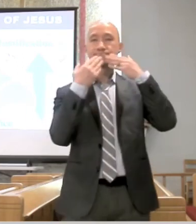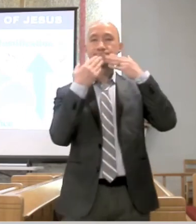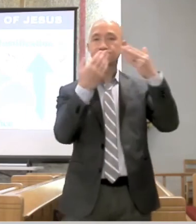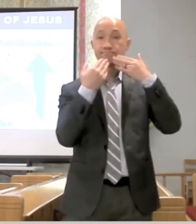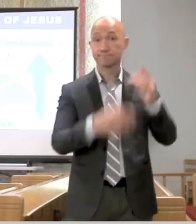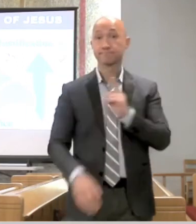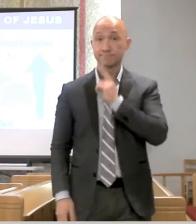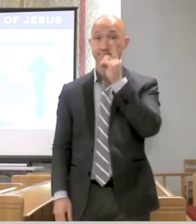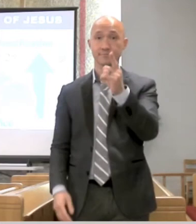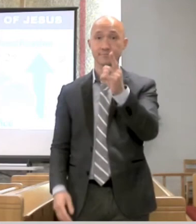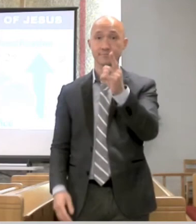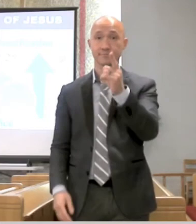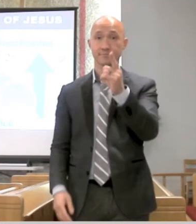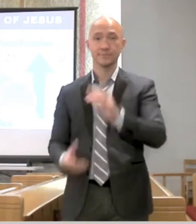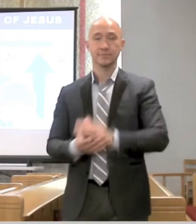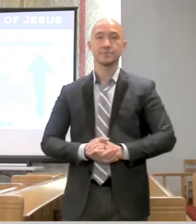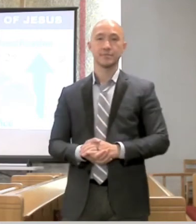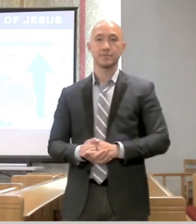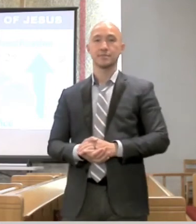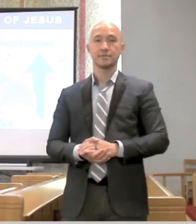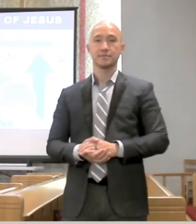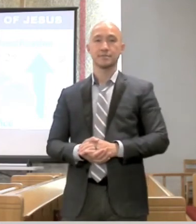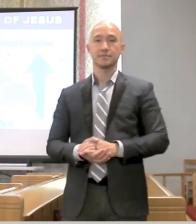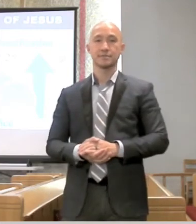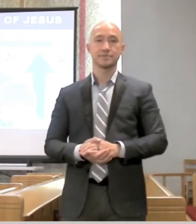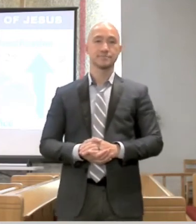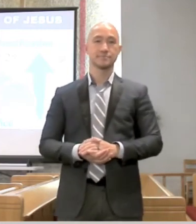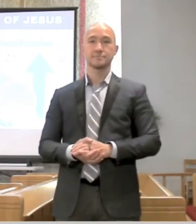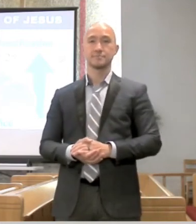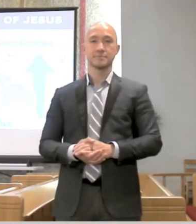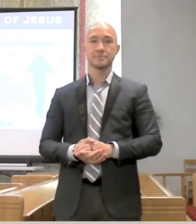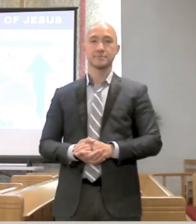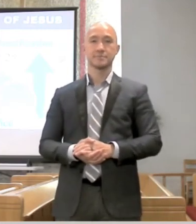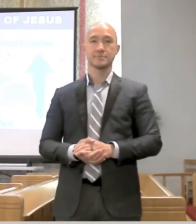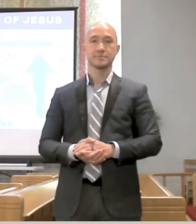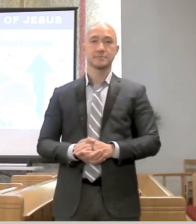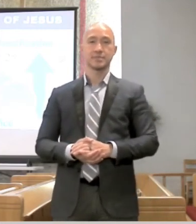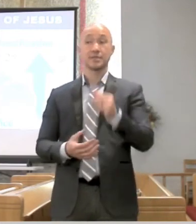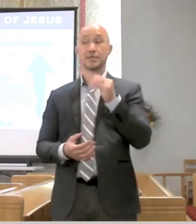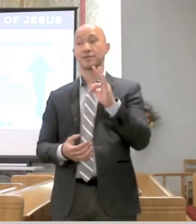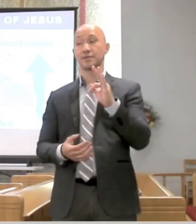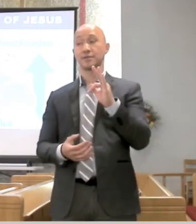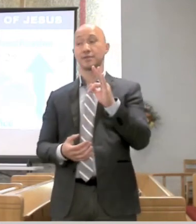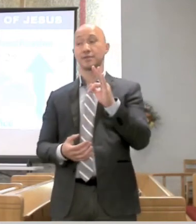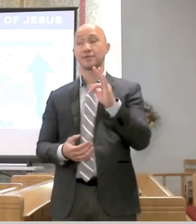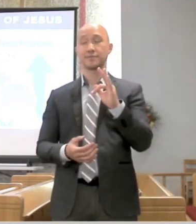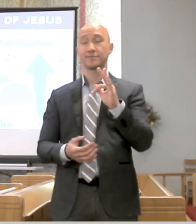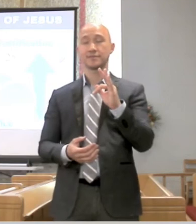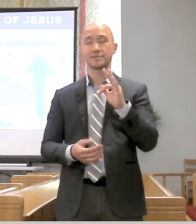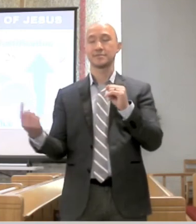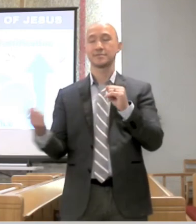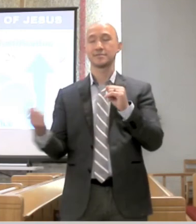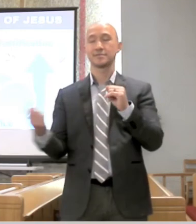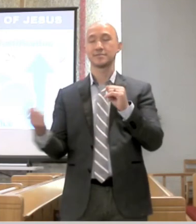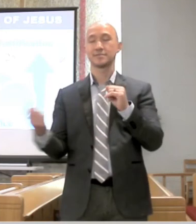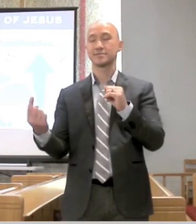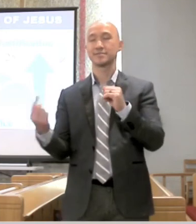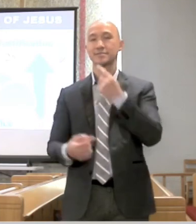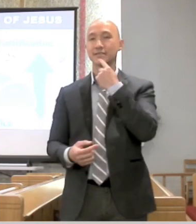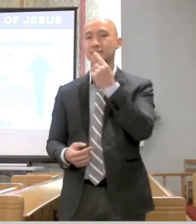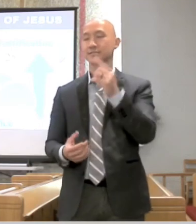with Barabbas. If you dare say that, and you're a Christian, well, maybe I'll offer you that maybe you were the ones